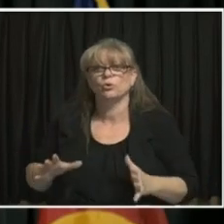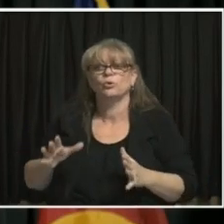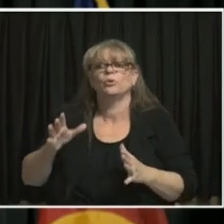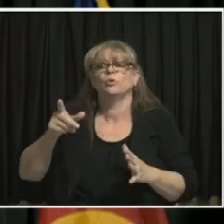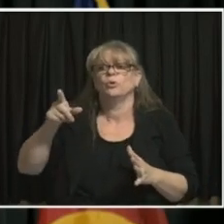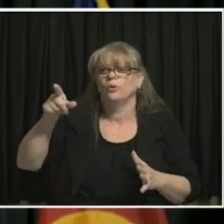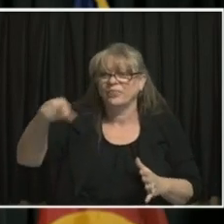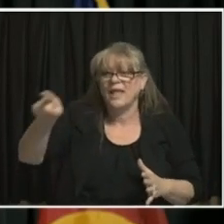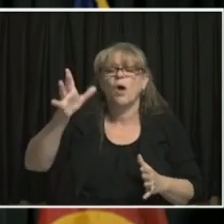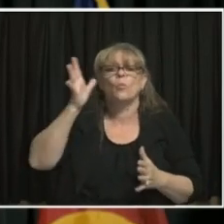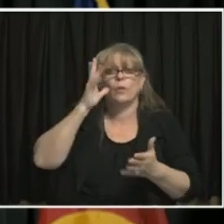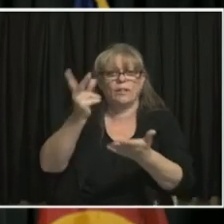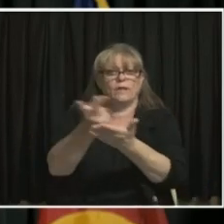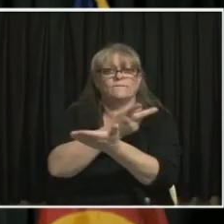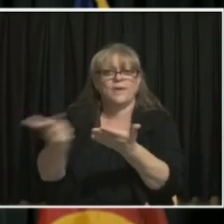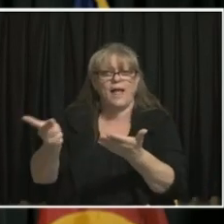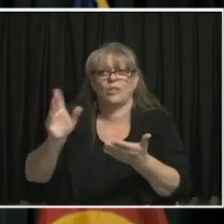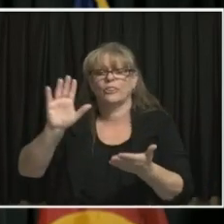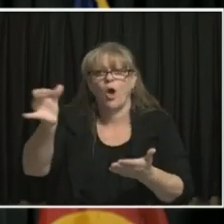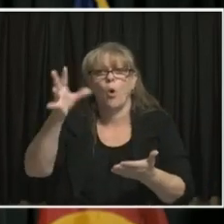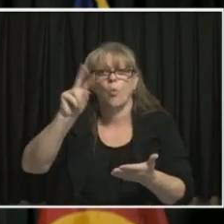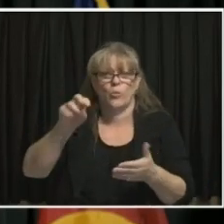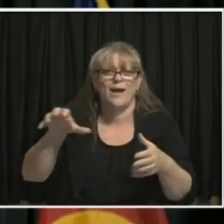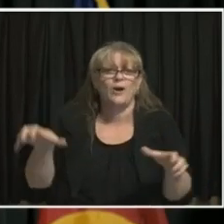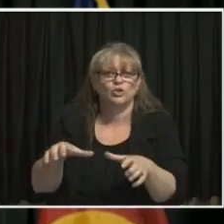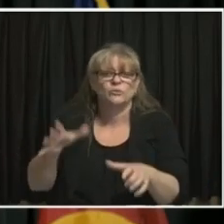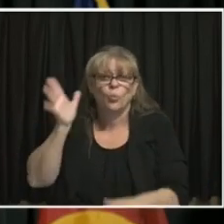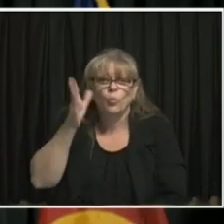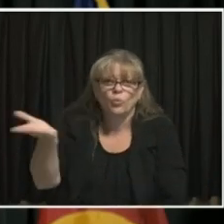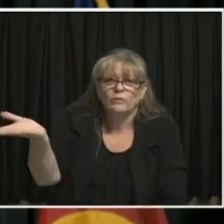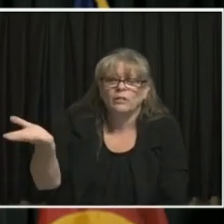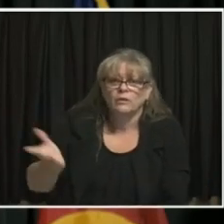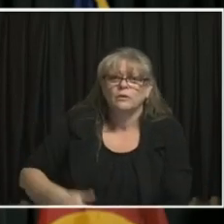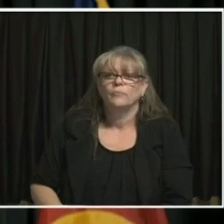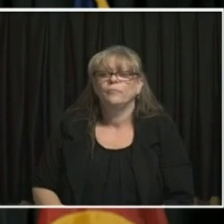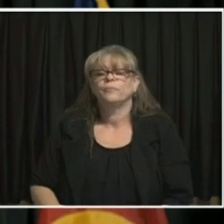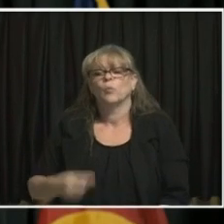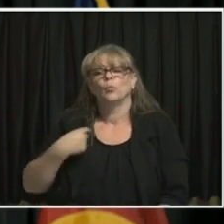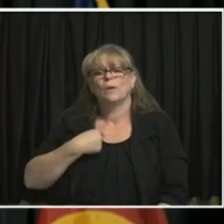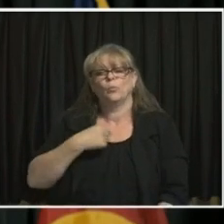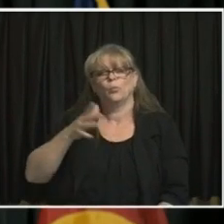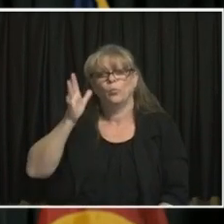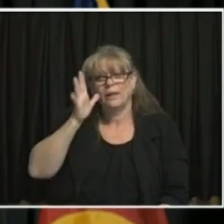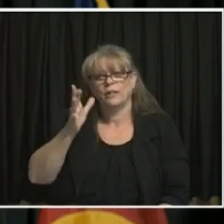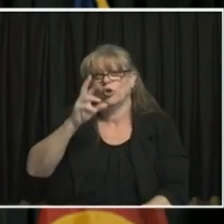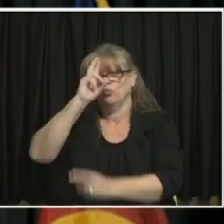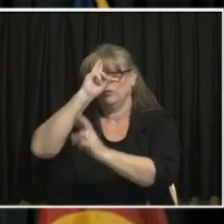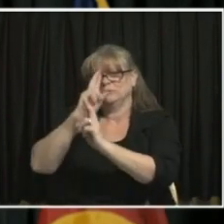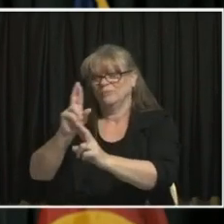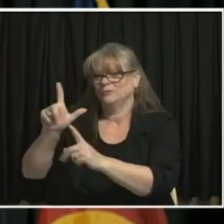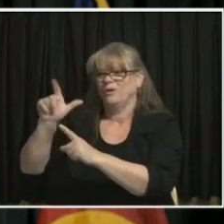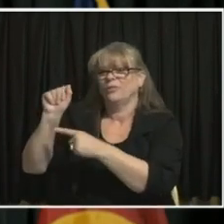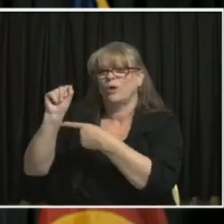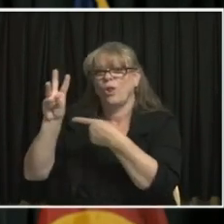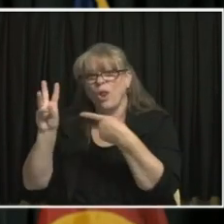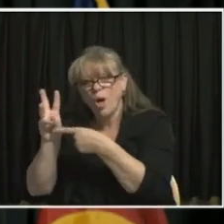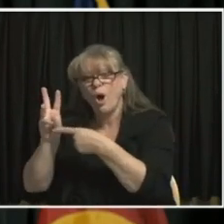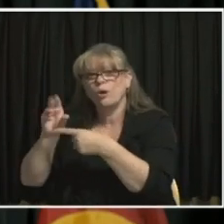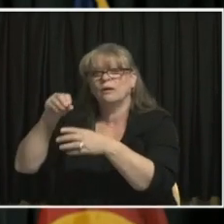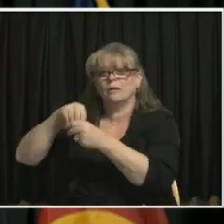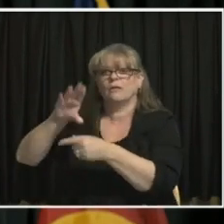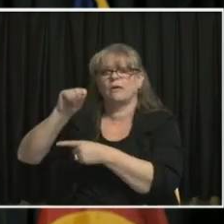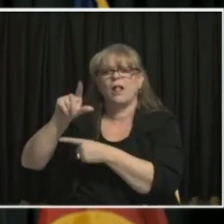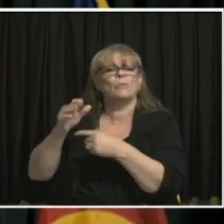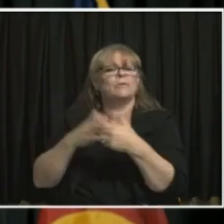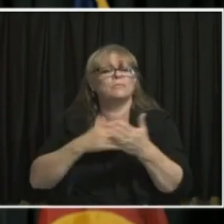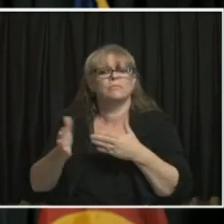My administration will do what is necessary to preserve the rule of law in Colorado in good times and bad, which is the oath I